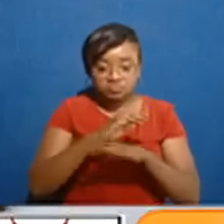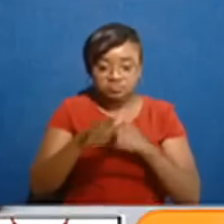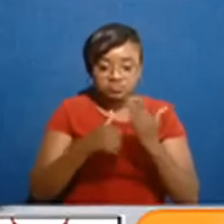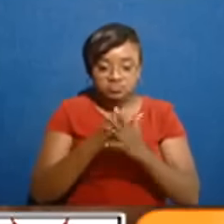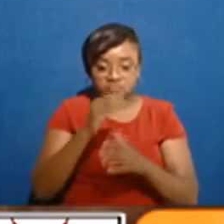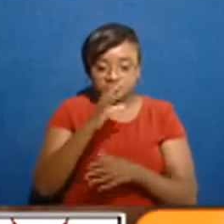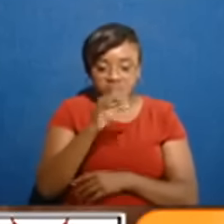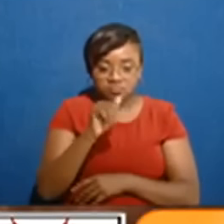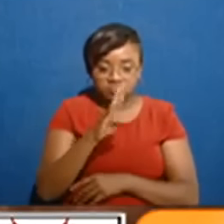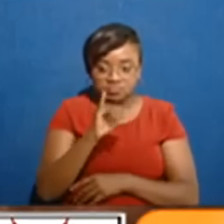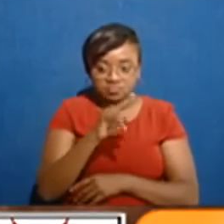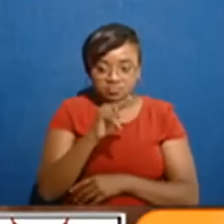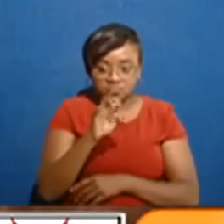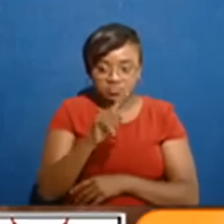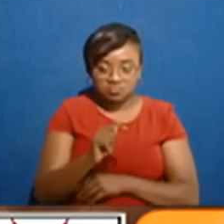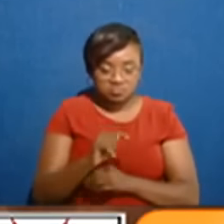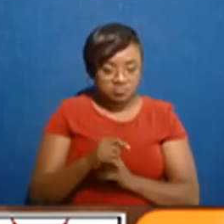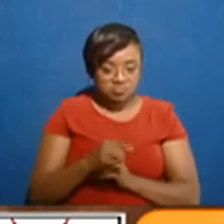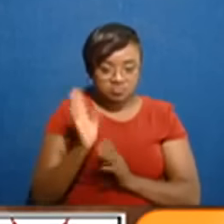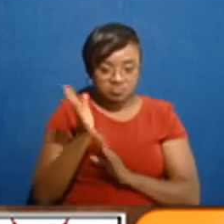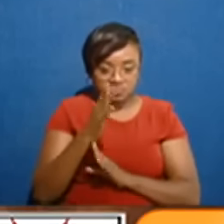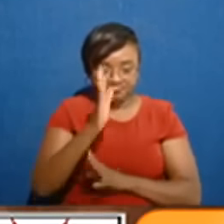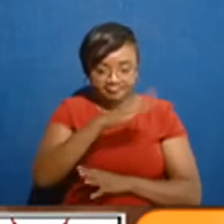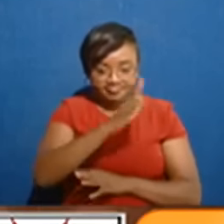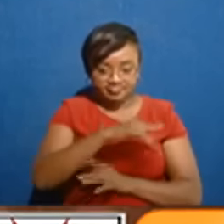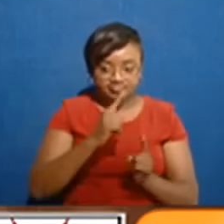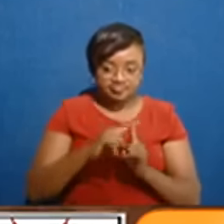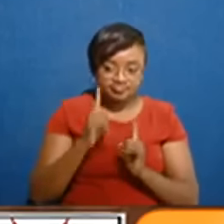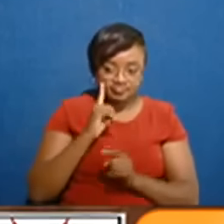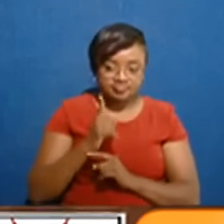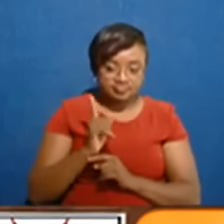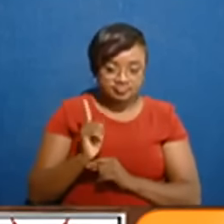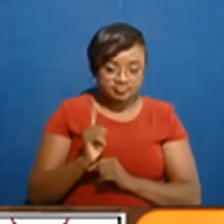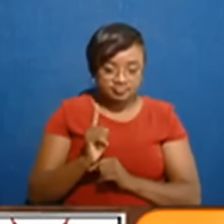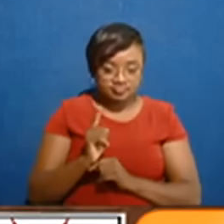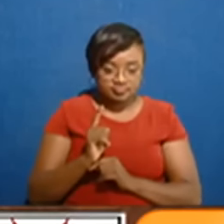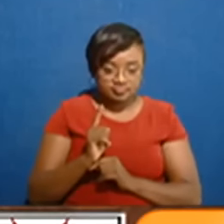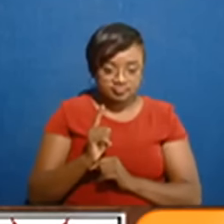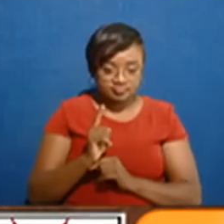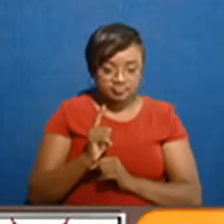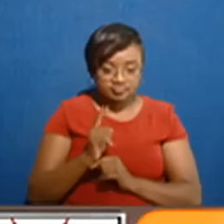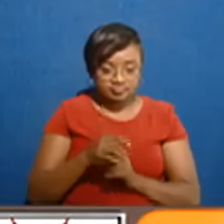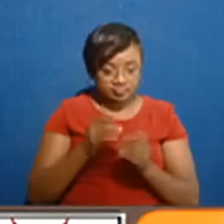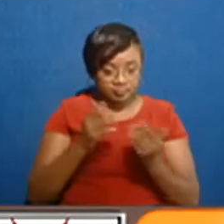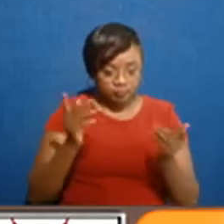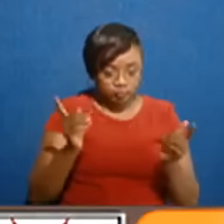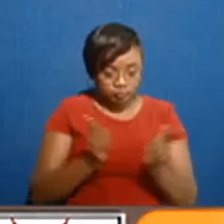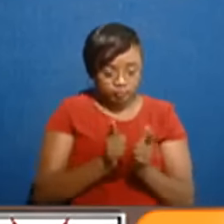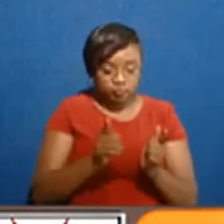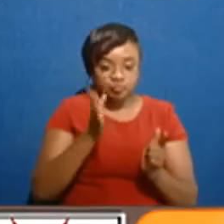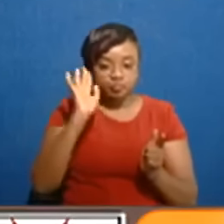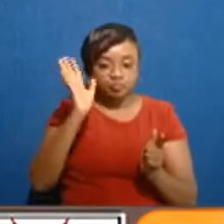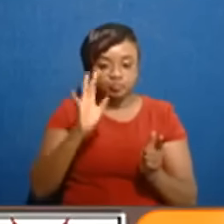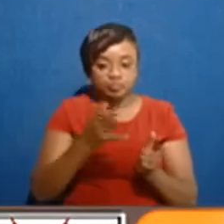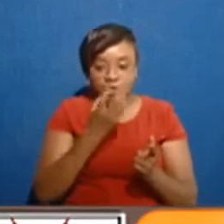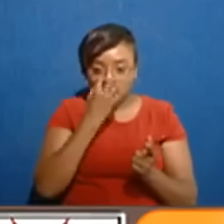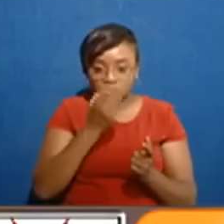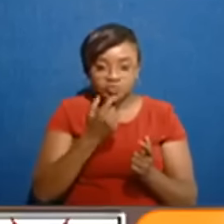Thursday afternoon. But in comparison to Kibaki's short and tough statement, Ruto's statement was